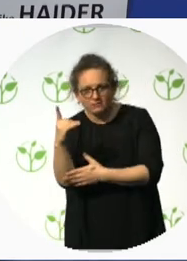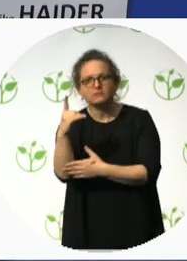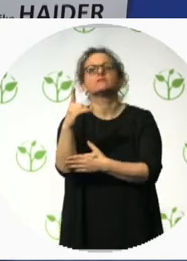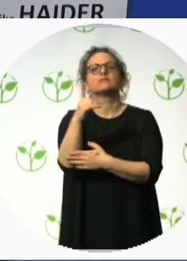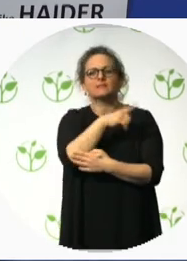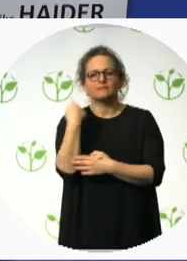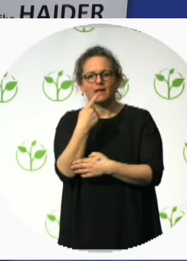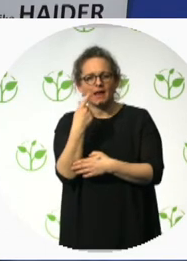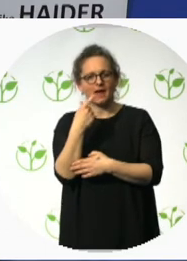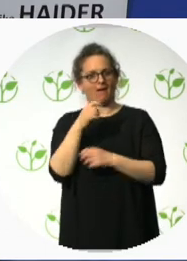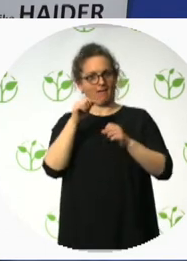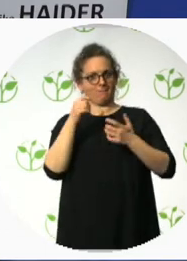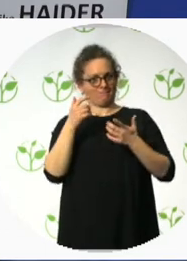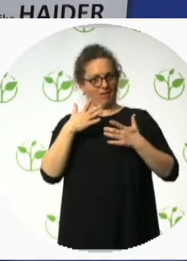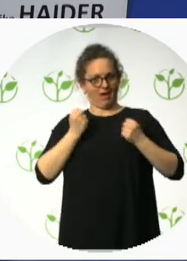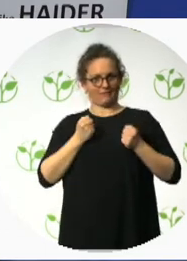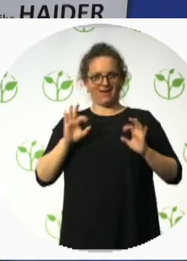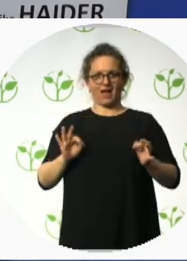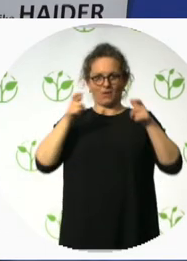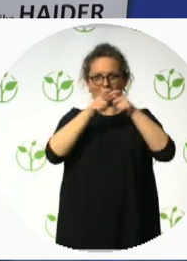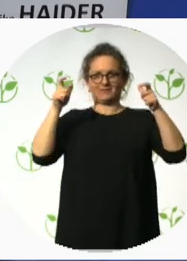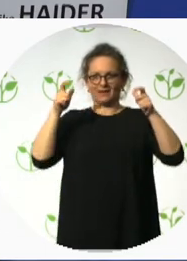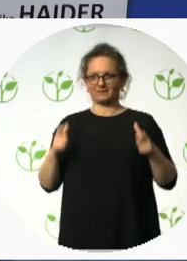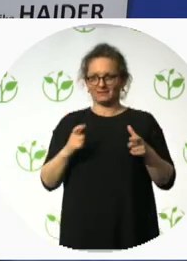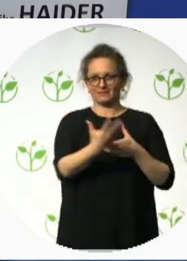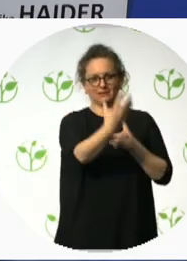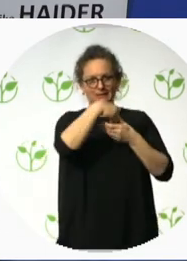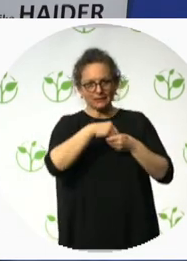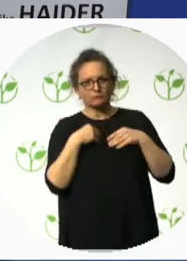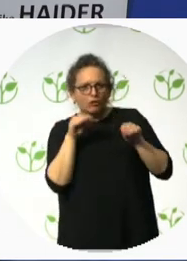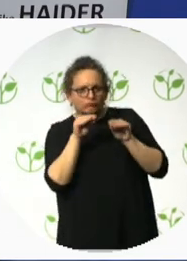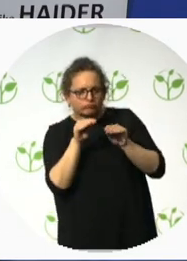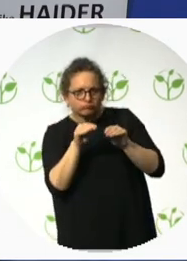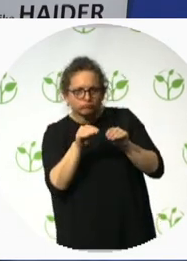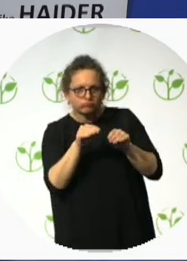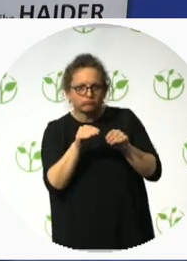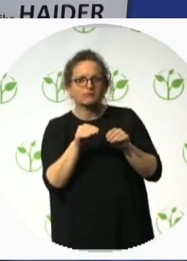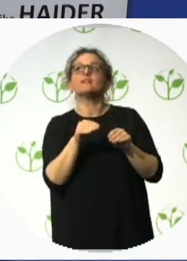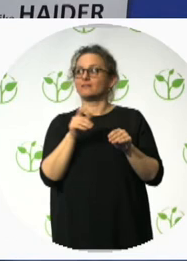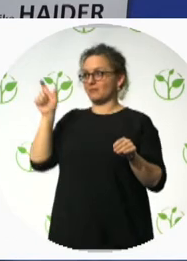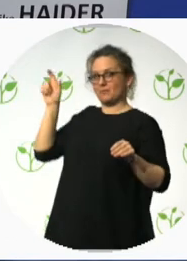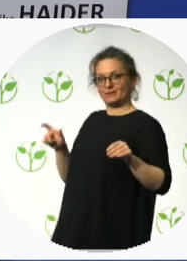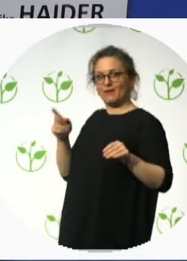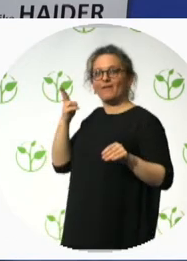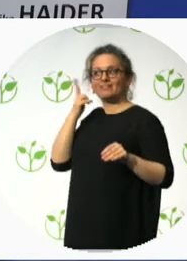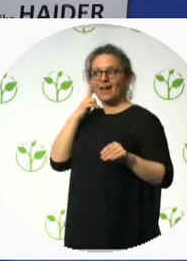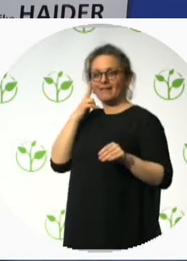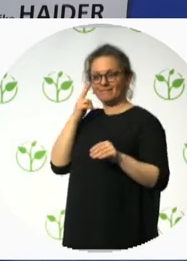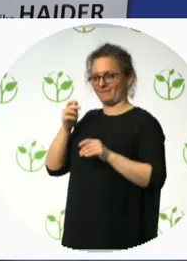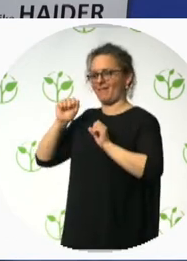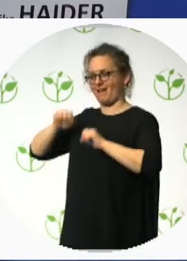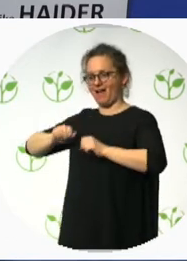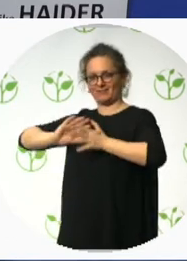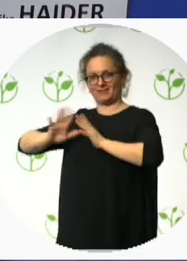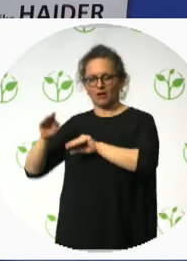institute from our role models in sign language. But if you need a special program, so